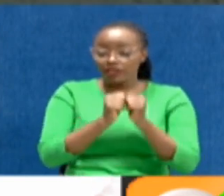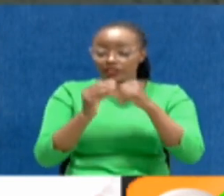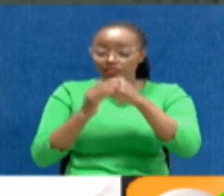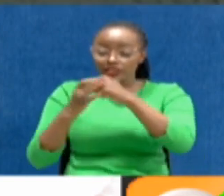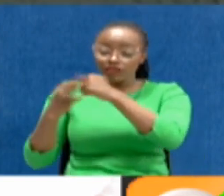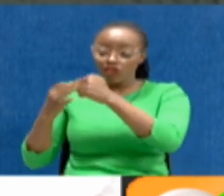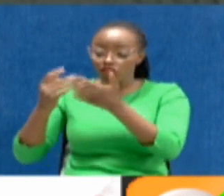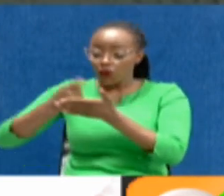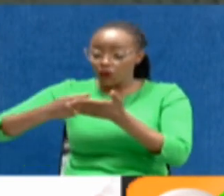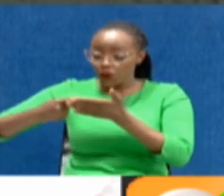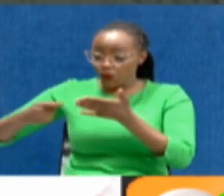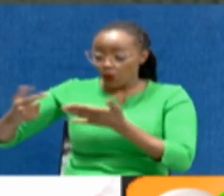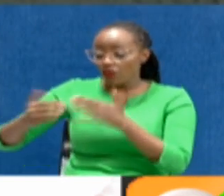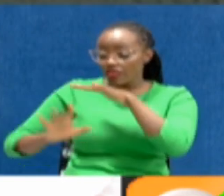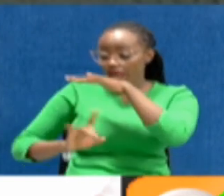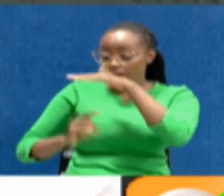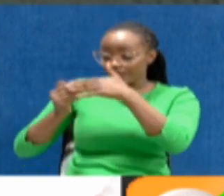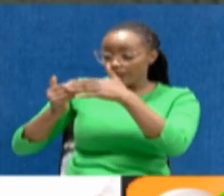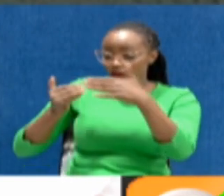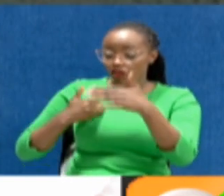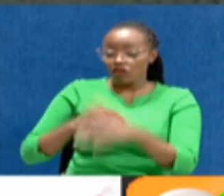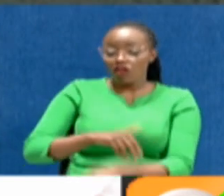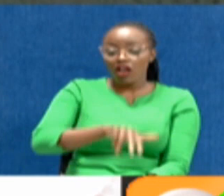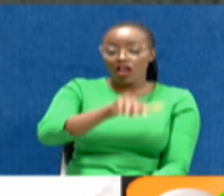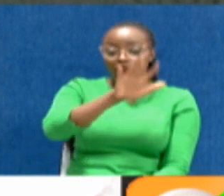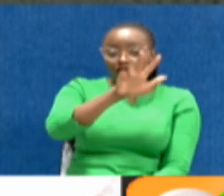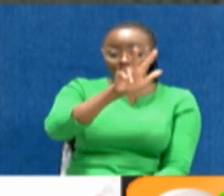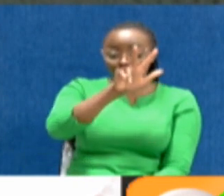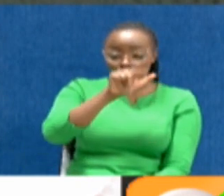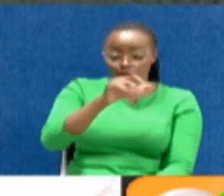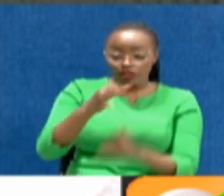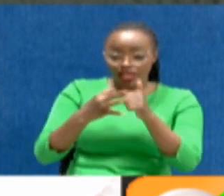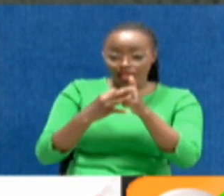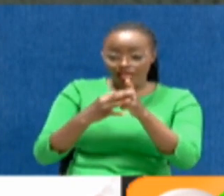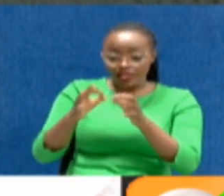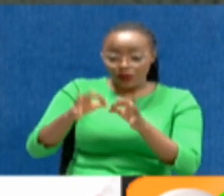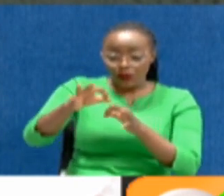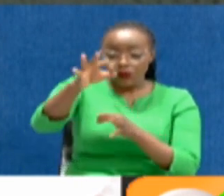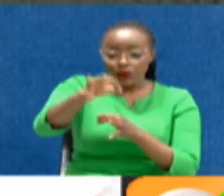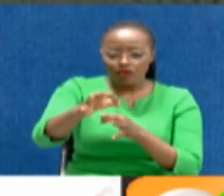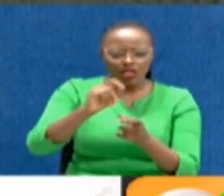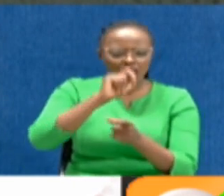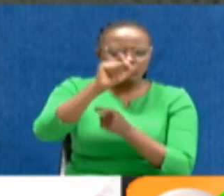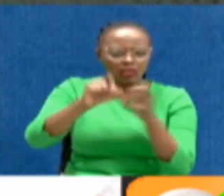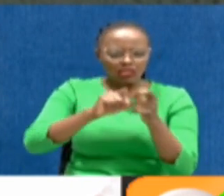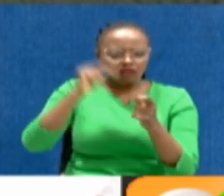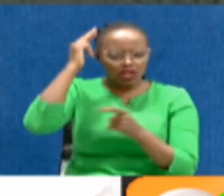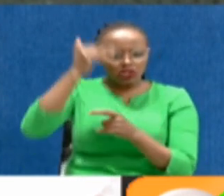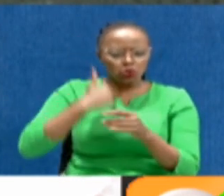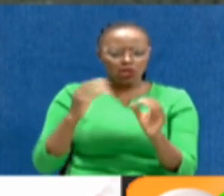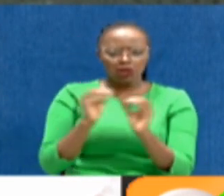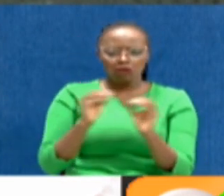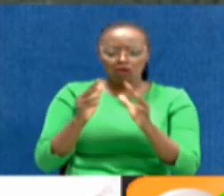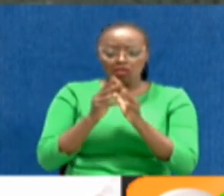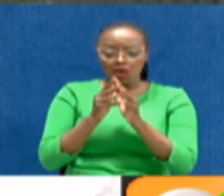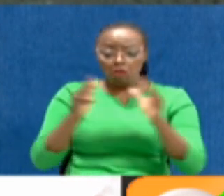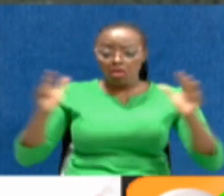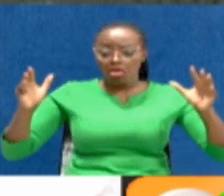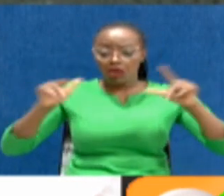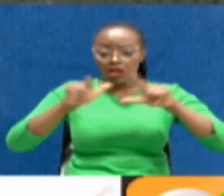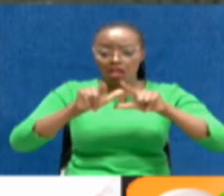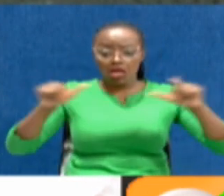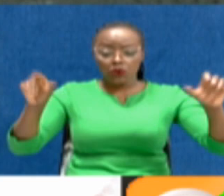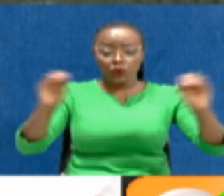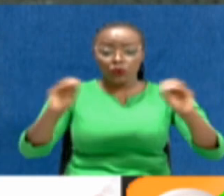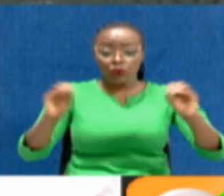by the late Lotodo, hiving off the 53.68 hectares of land, not giving any specific reasons for the huge chunk of forest